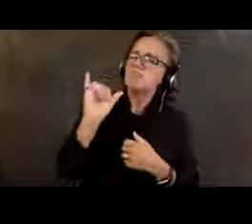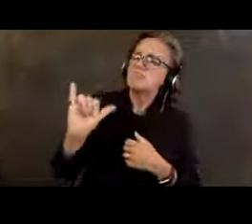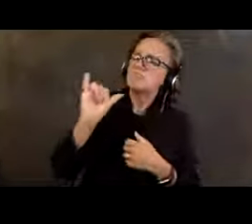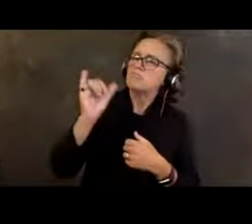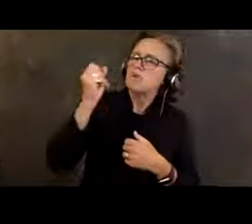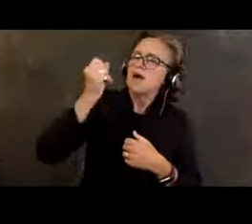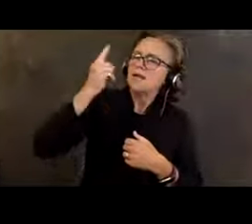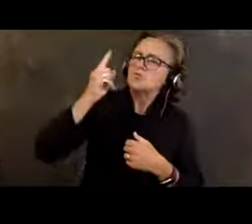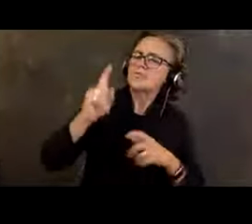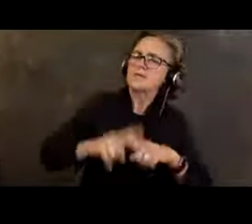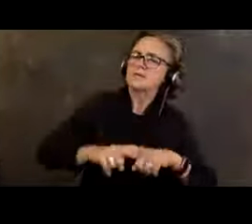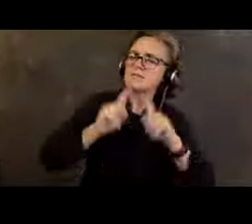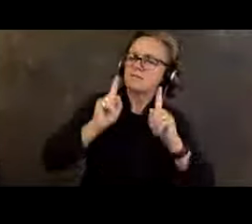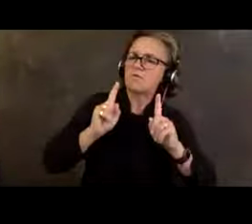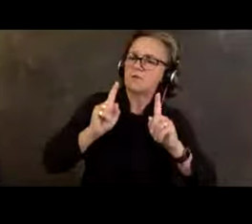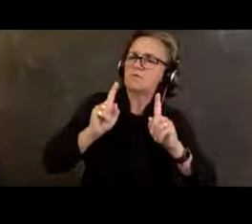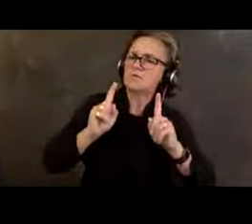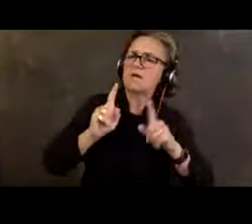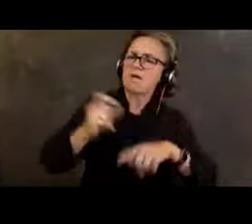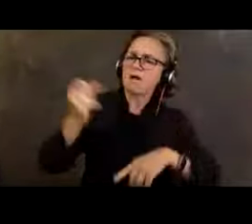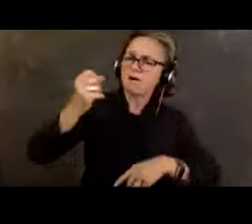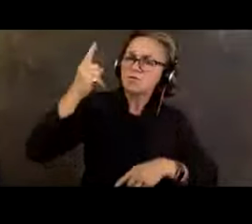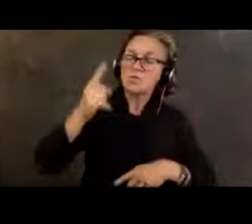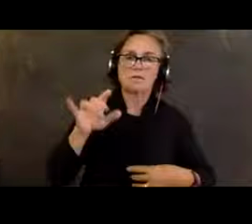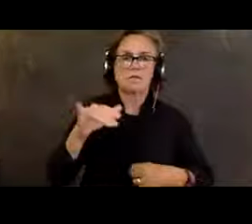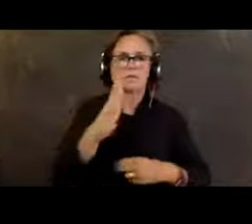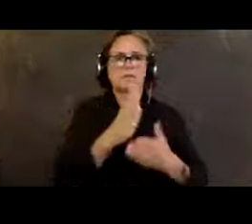So these are some examples of wonderful